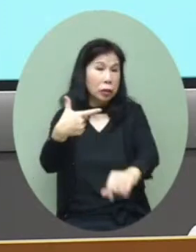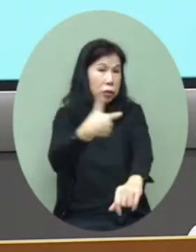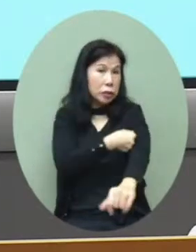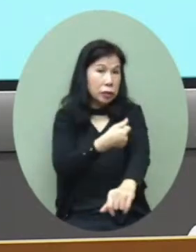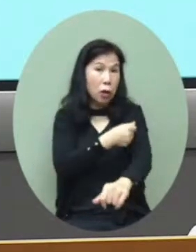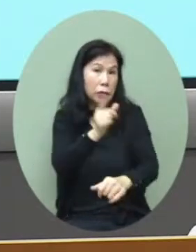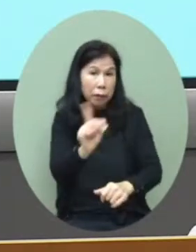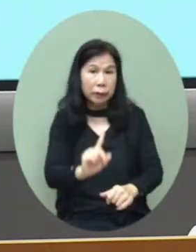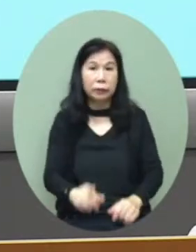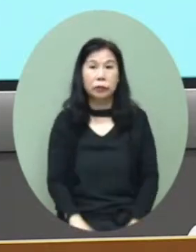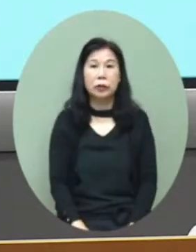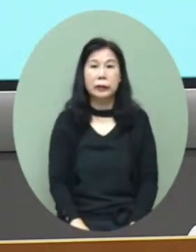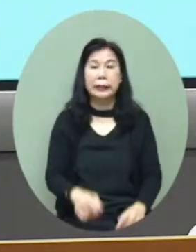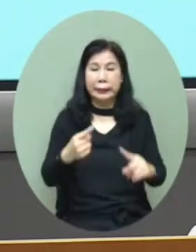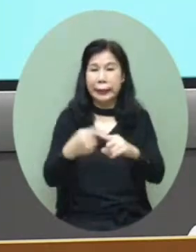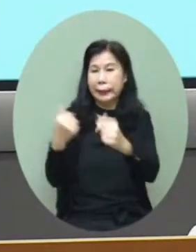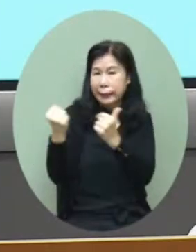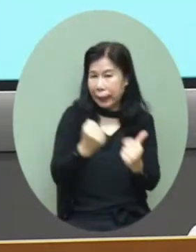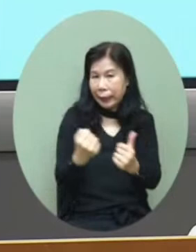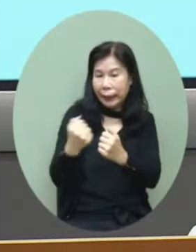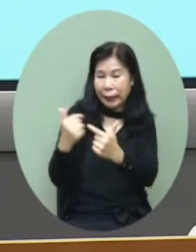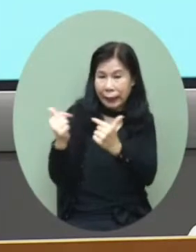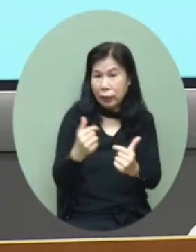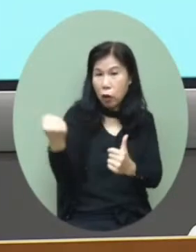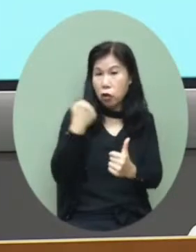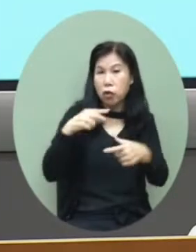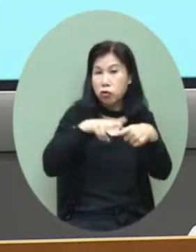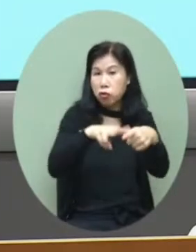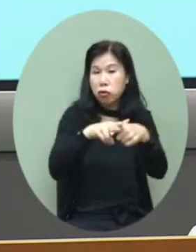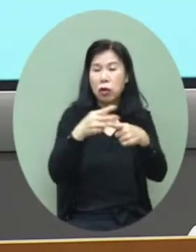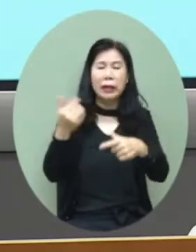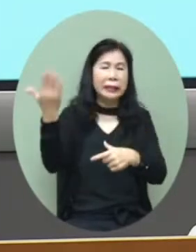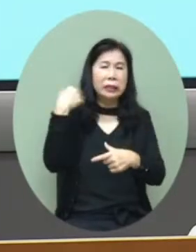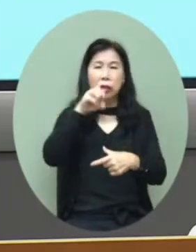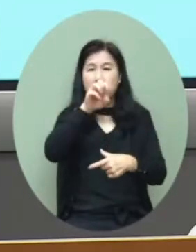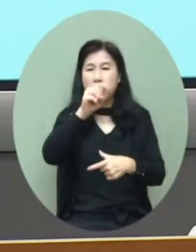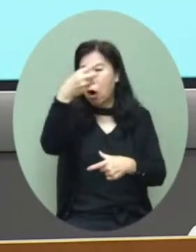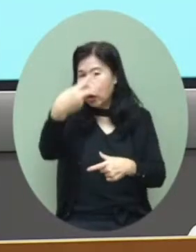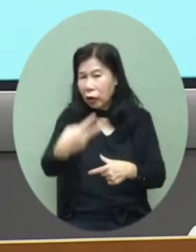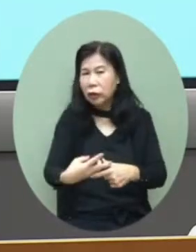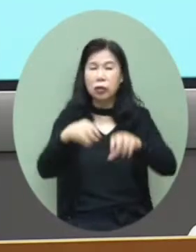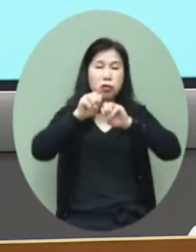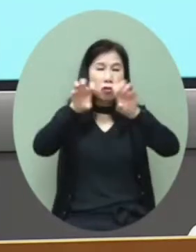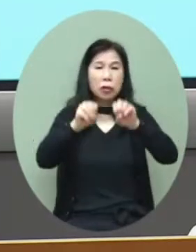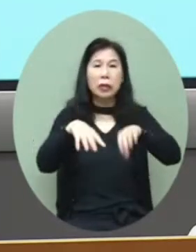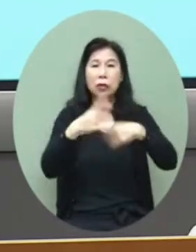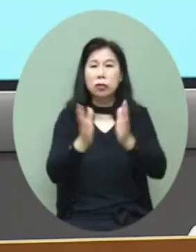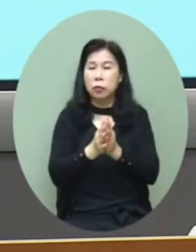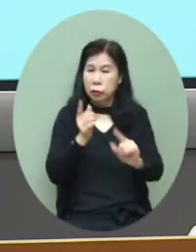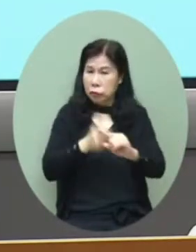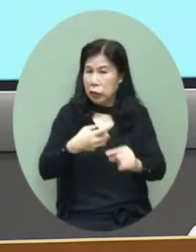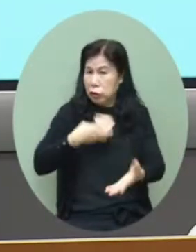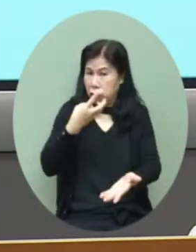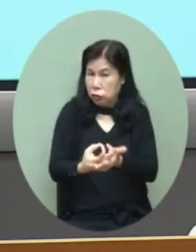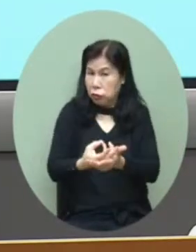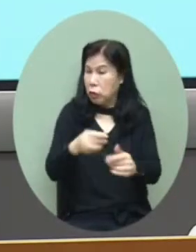people with different risk levels. We'll continue with our effort to boost the vaccination rate.